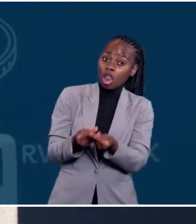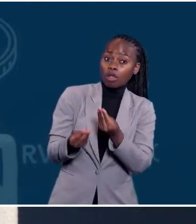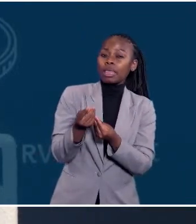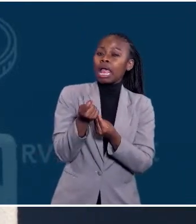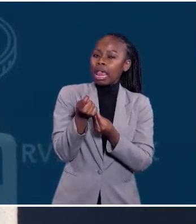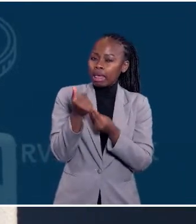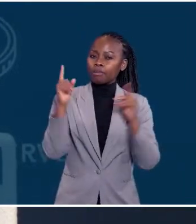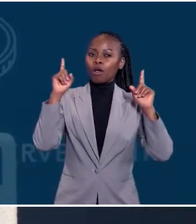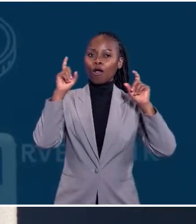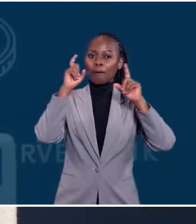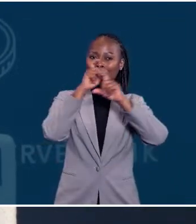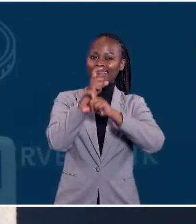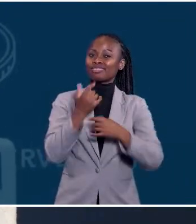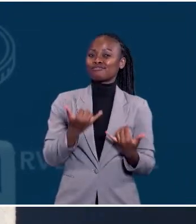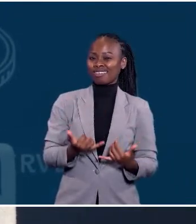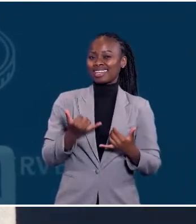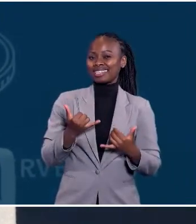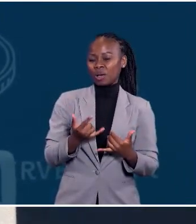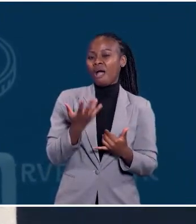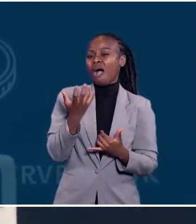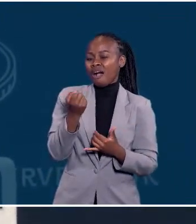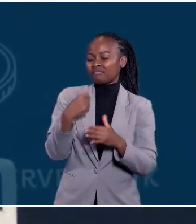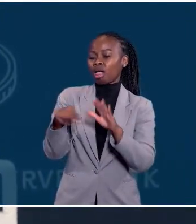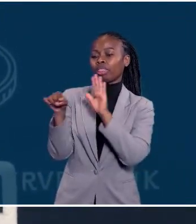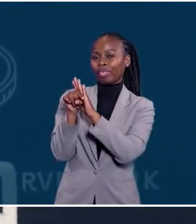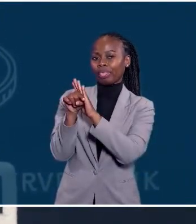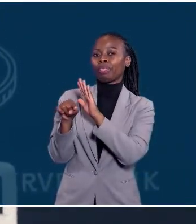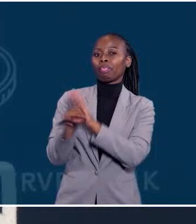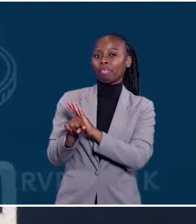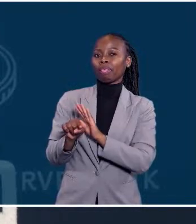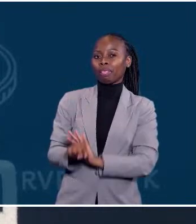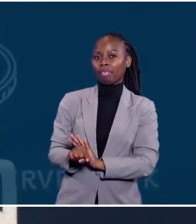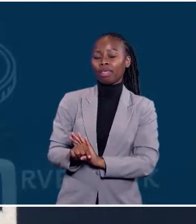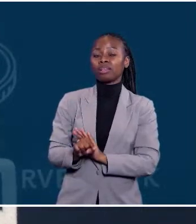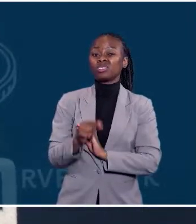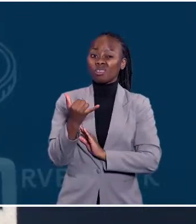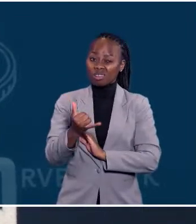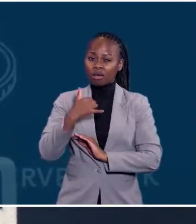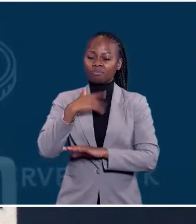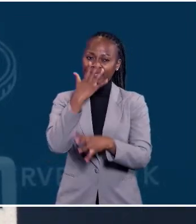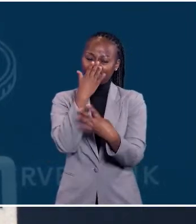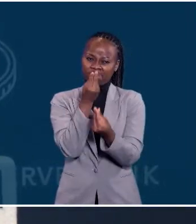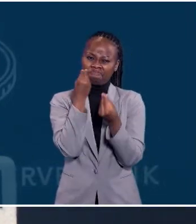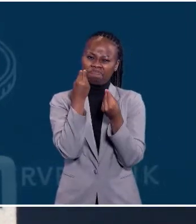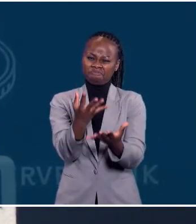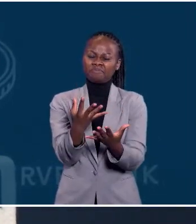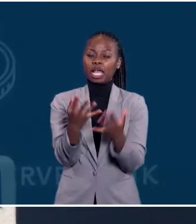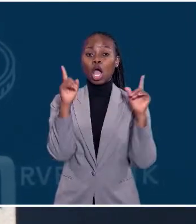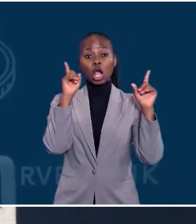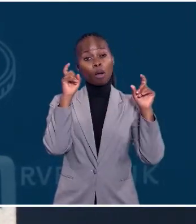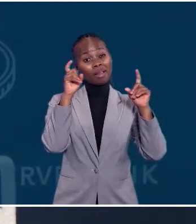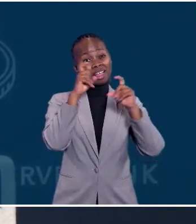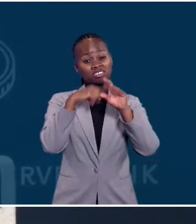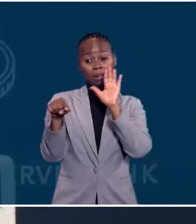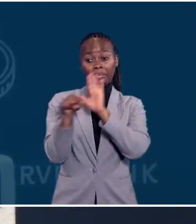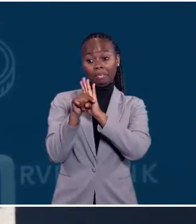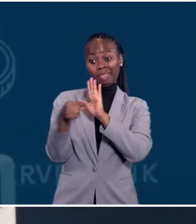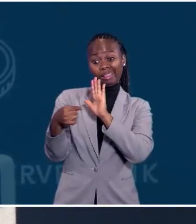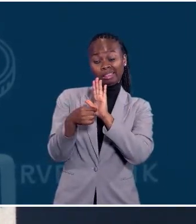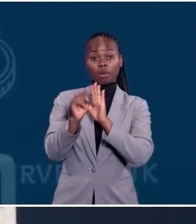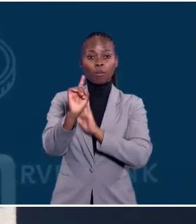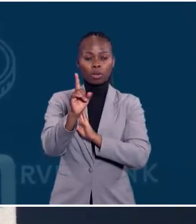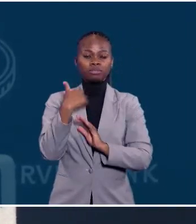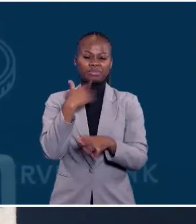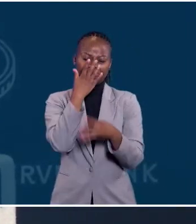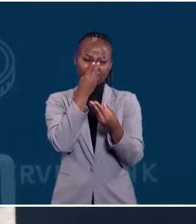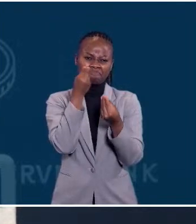at the moment. So I'm going to walk through in some detail what some of those complications look like and hopefully a bit